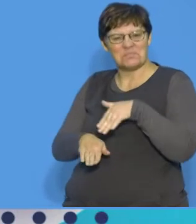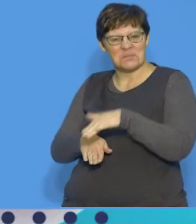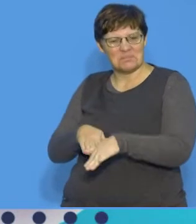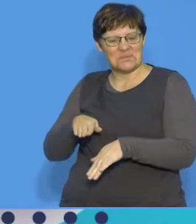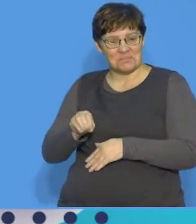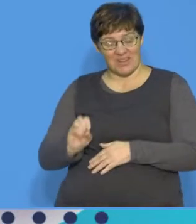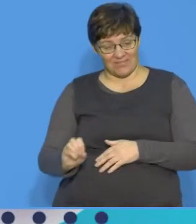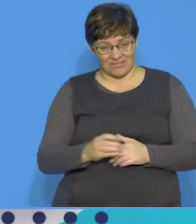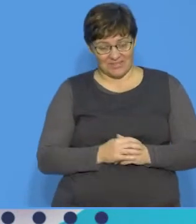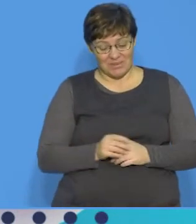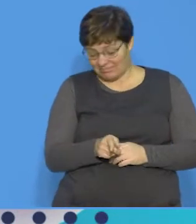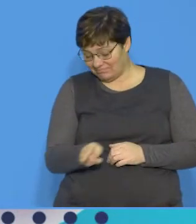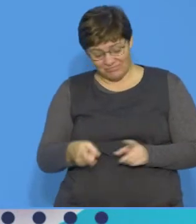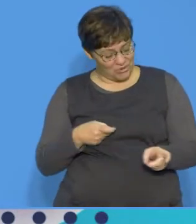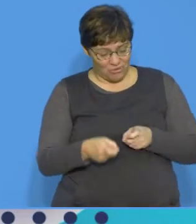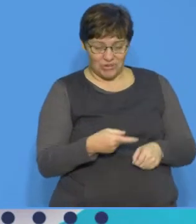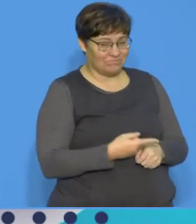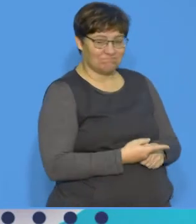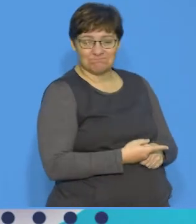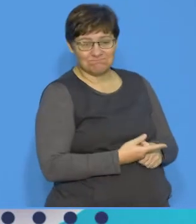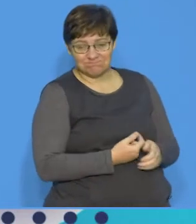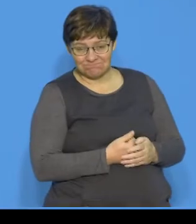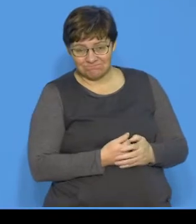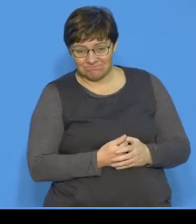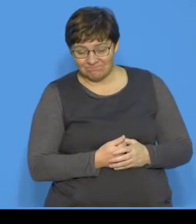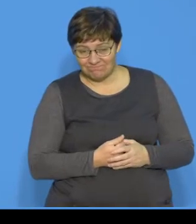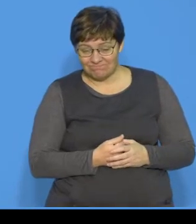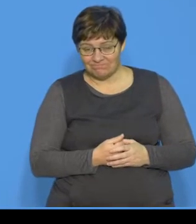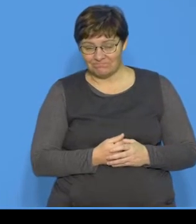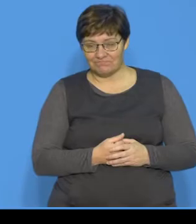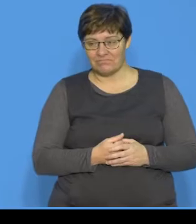rather than the factors control them?